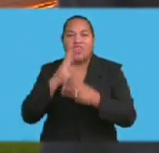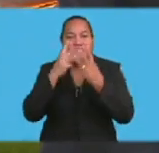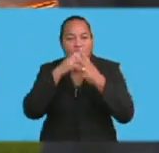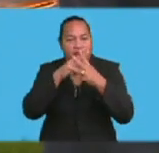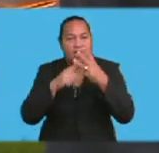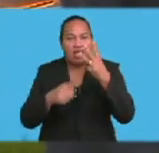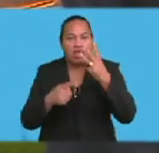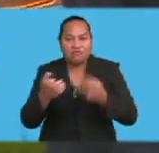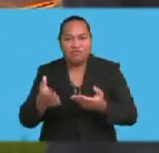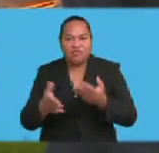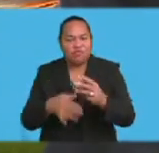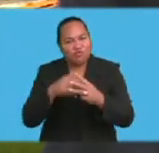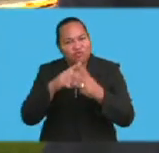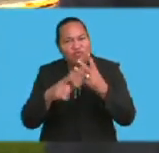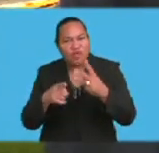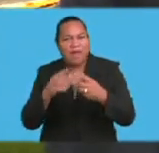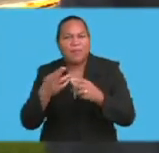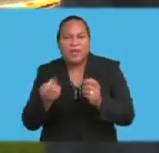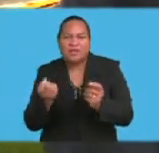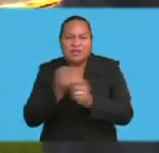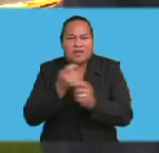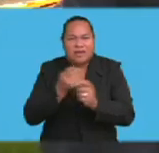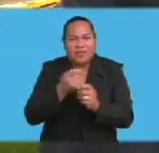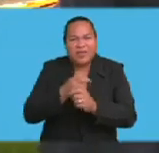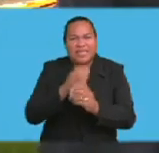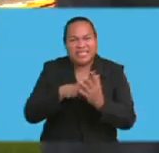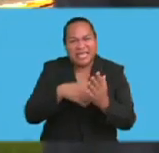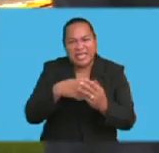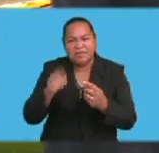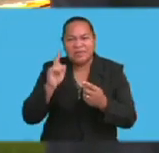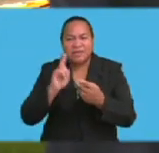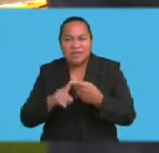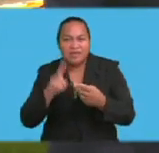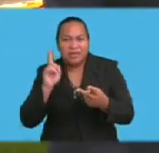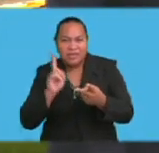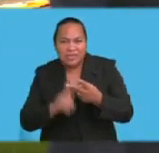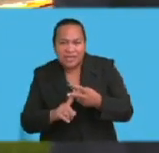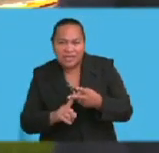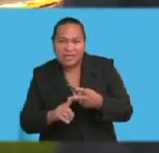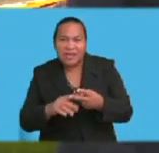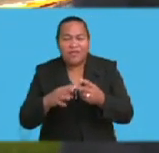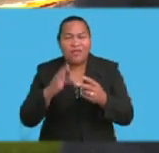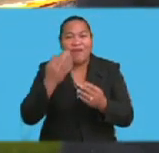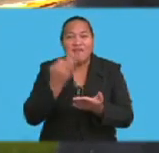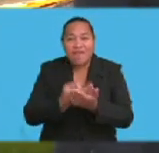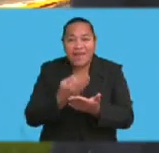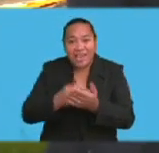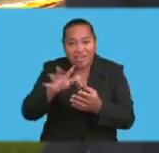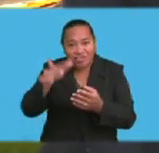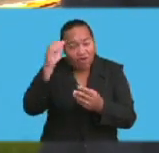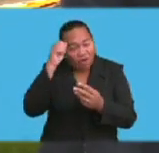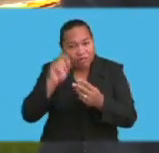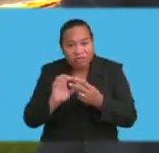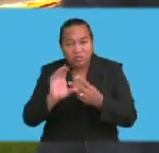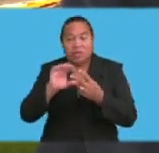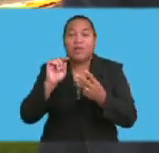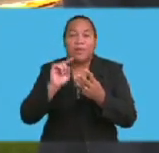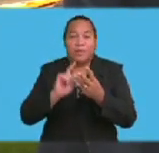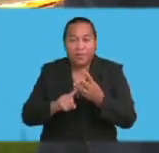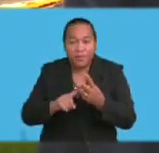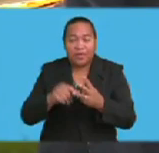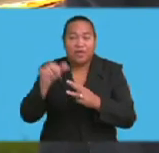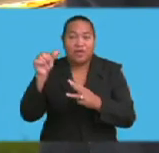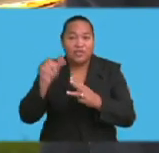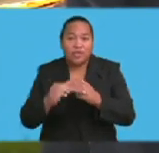Awards: Reforming the Pension Scheme, Financial Literacy and Information Technology, Madam Speaker. Madam Speaker, also 2